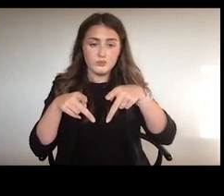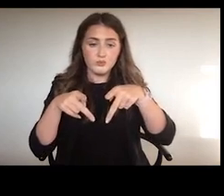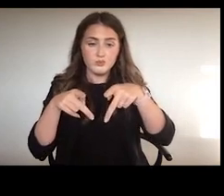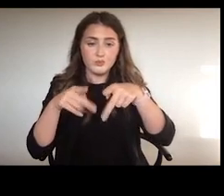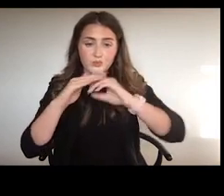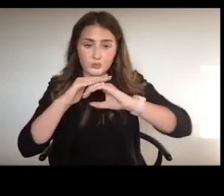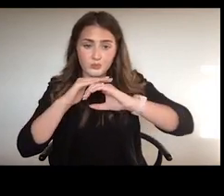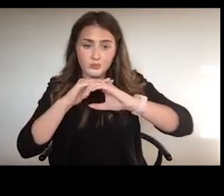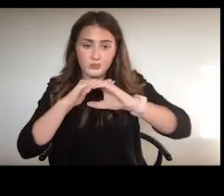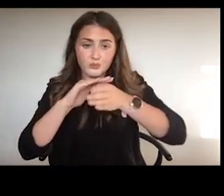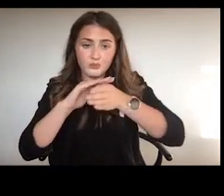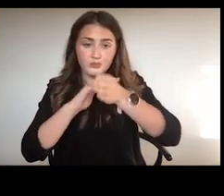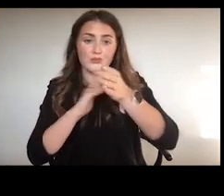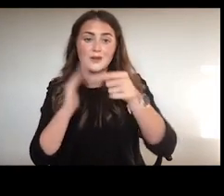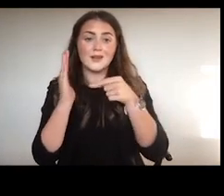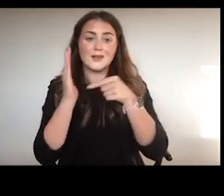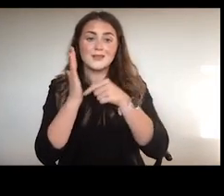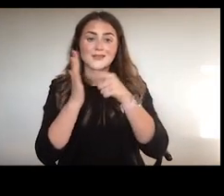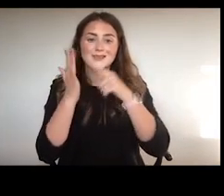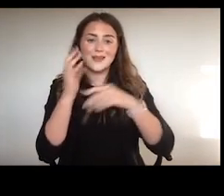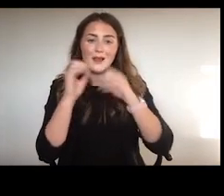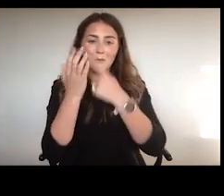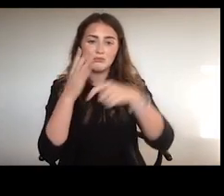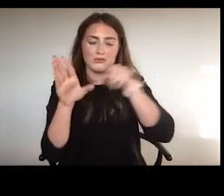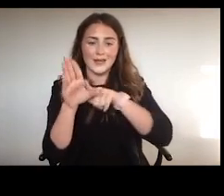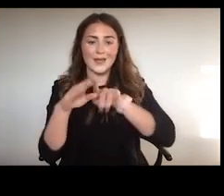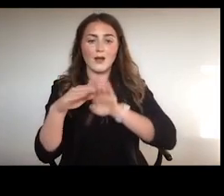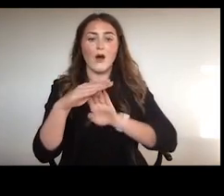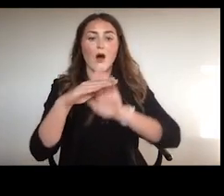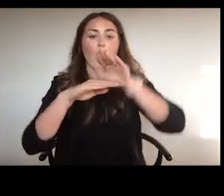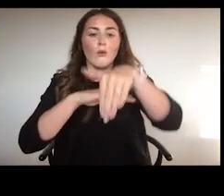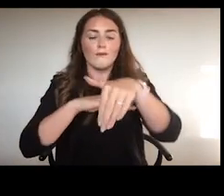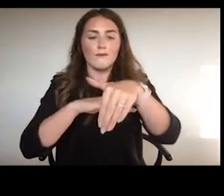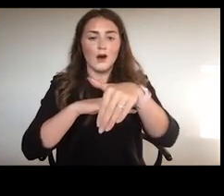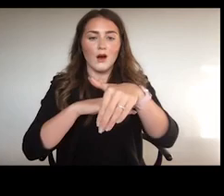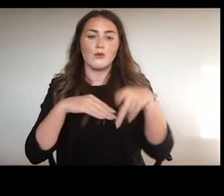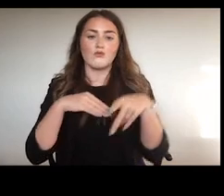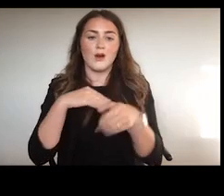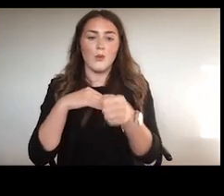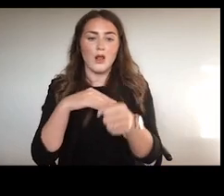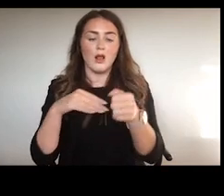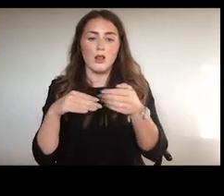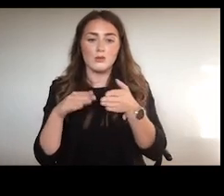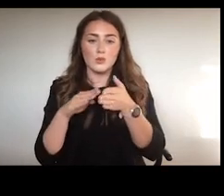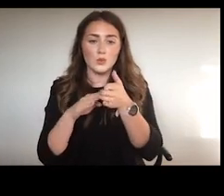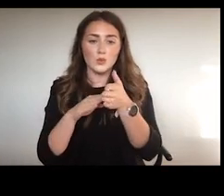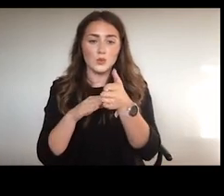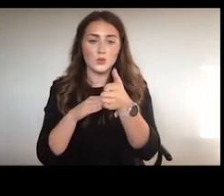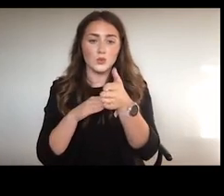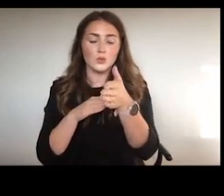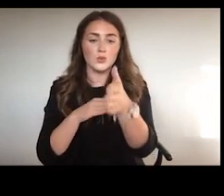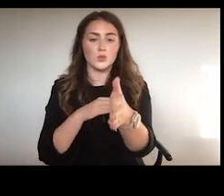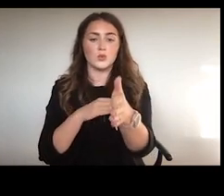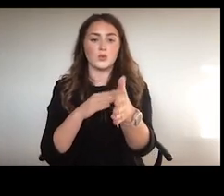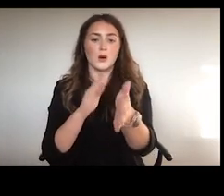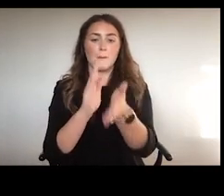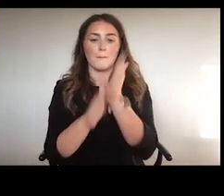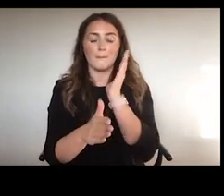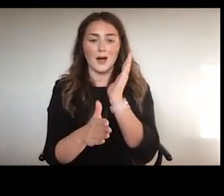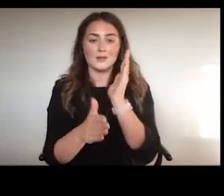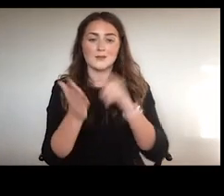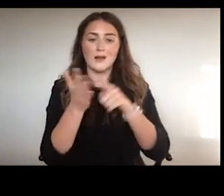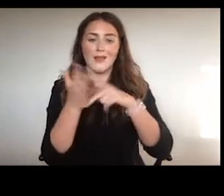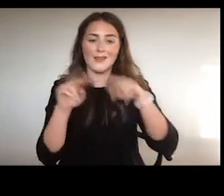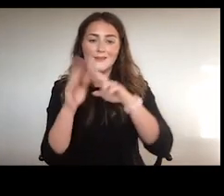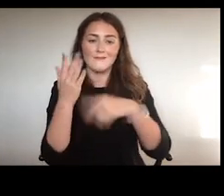north of the river emerges from the tunnel in Tilbury and runs north. It passes over the Tilbury Loop railway line on a viaduct